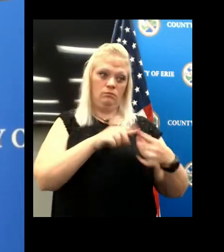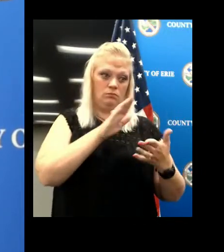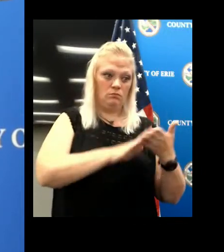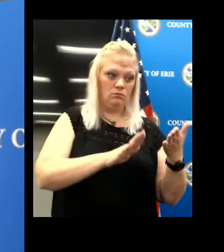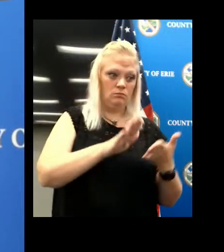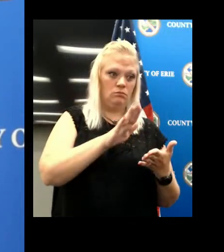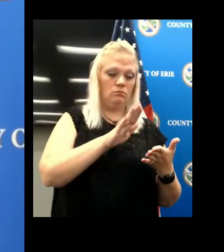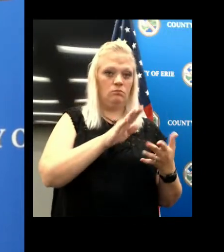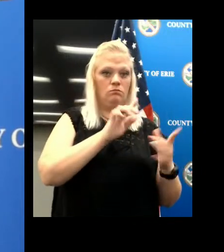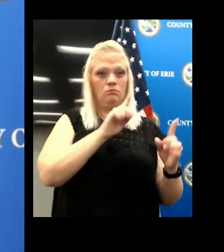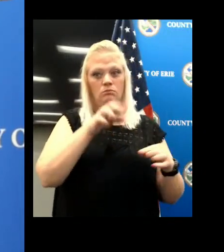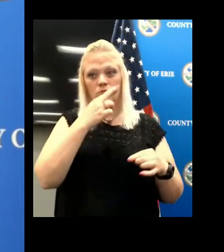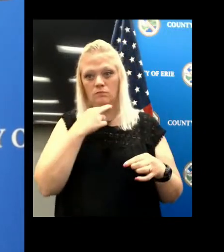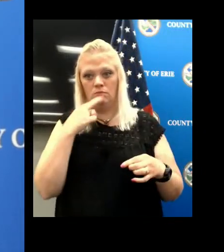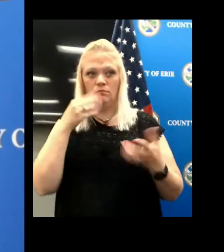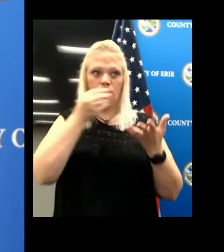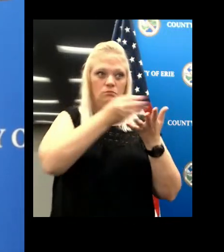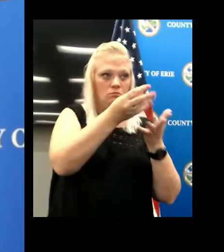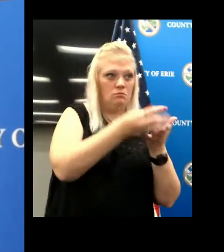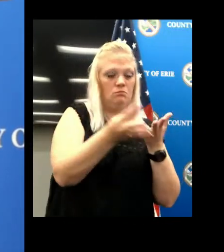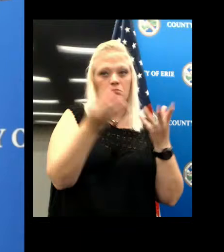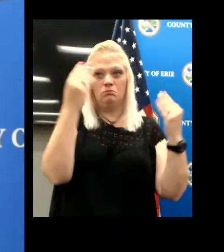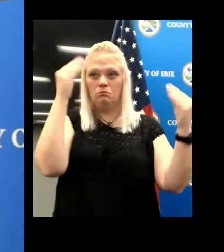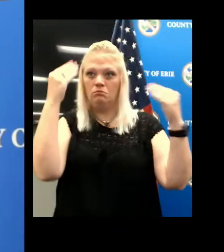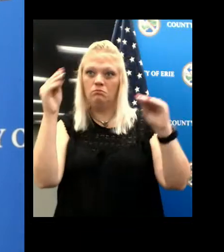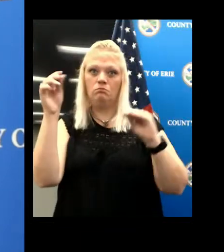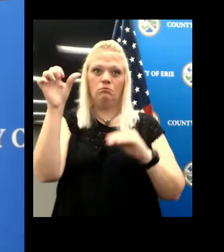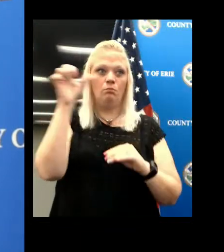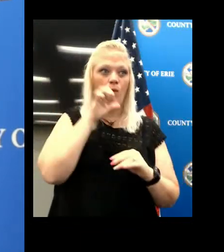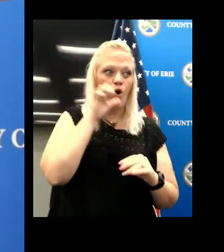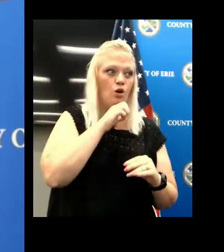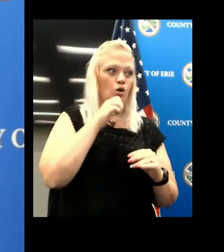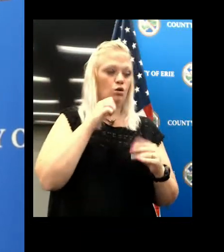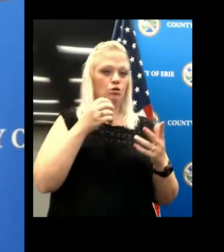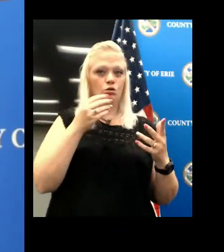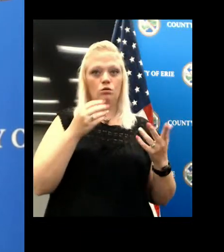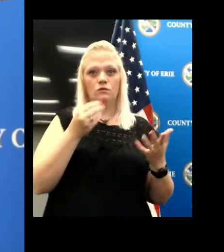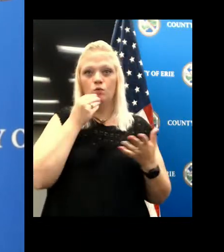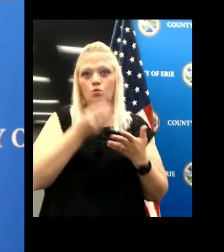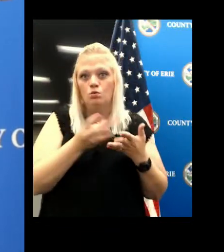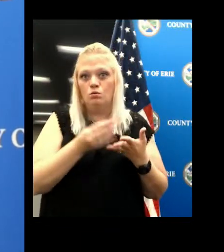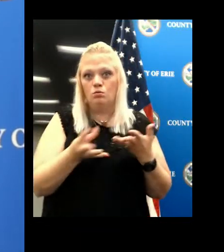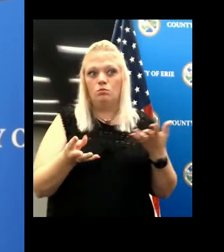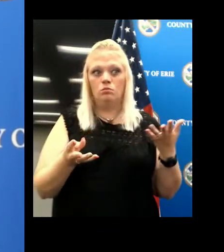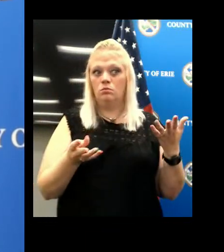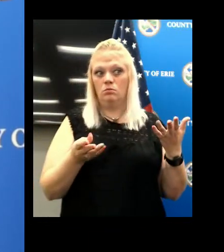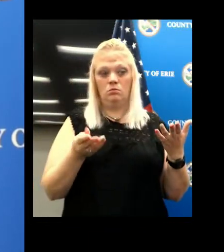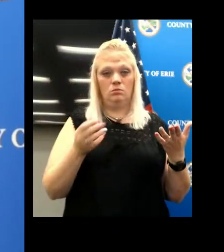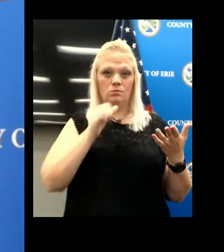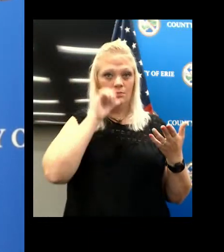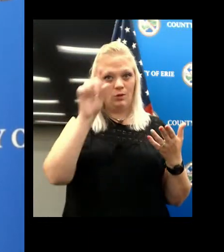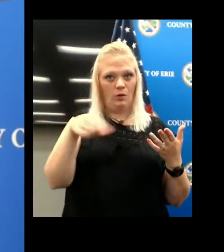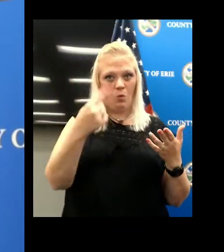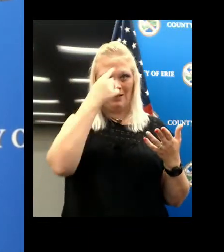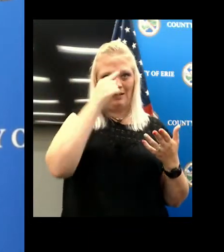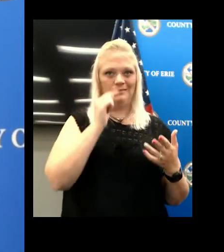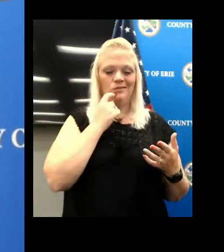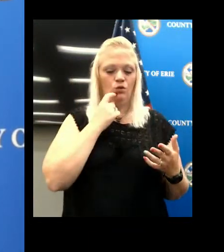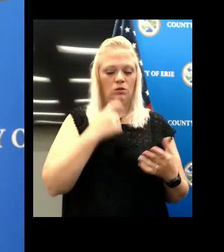going to restaurants, they're going shopping, they're going to bars, they're going to grocery stores. And they may not always take it seriously.